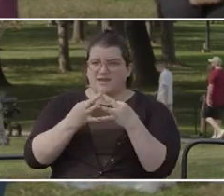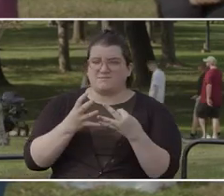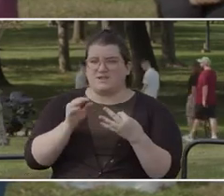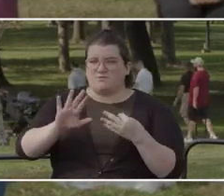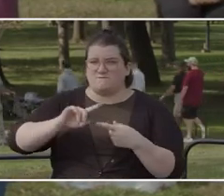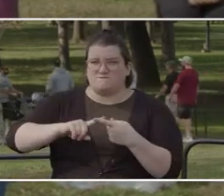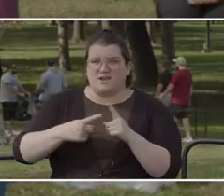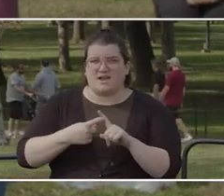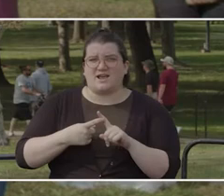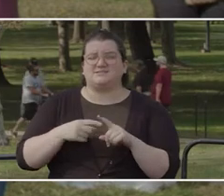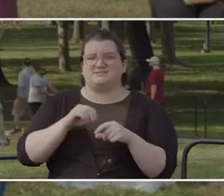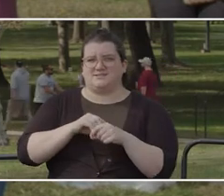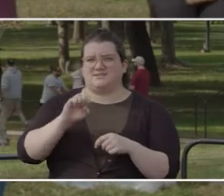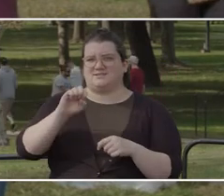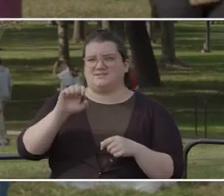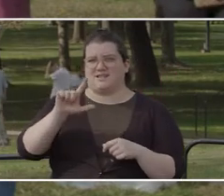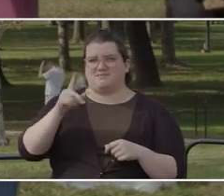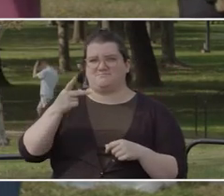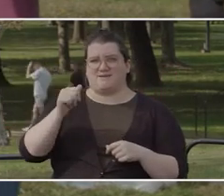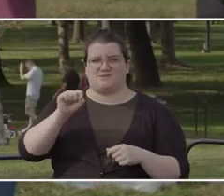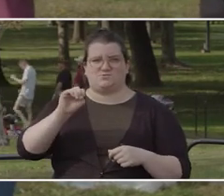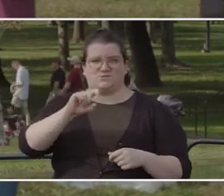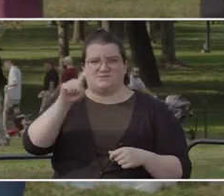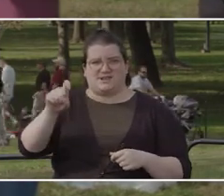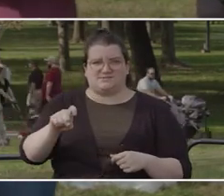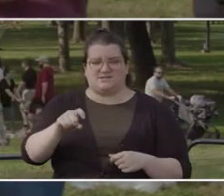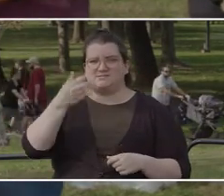friends in El Paso, Texas. God bless.